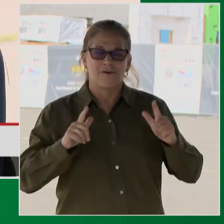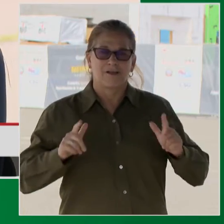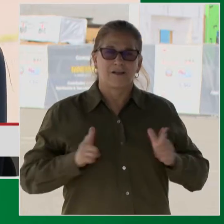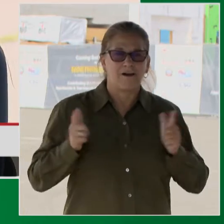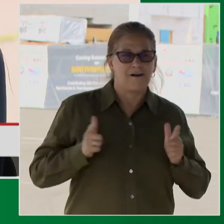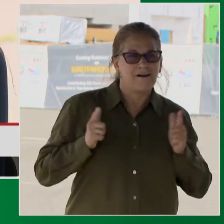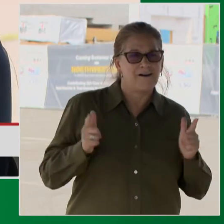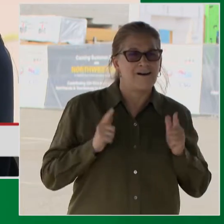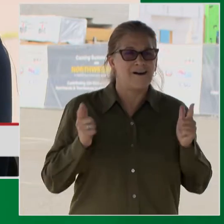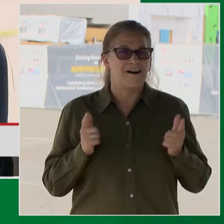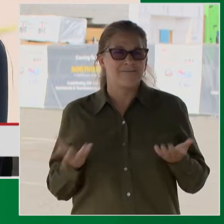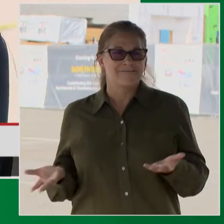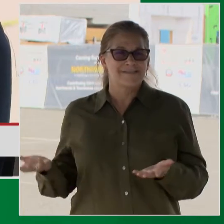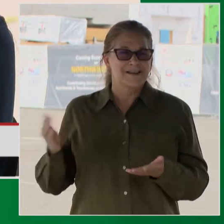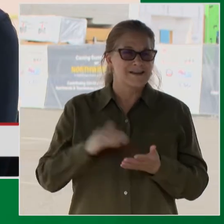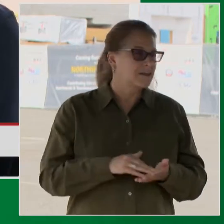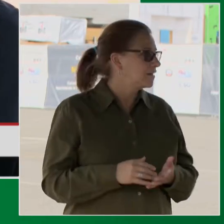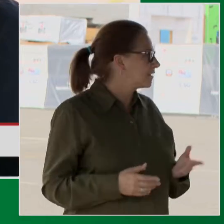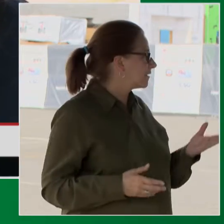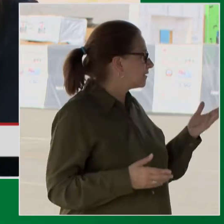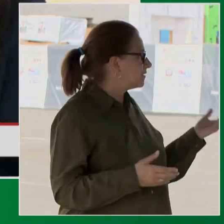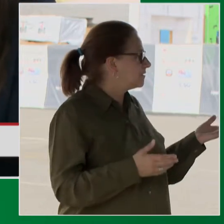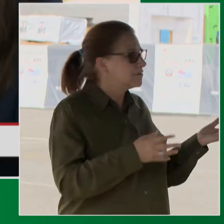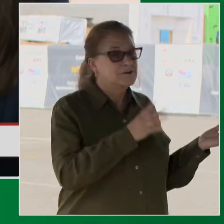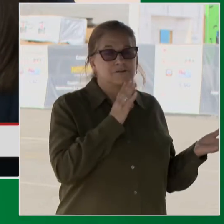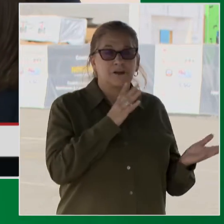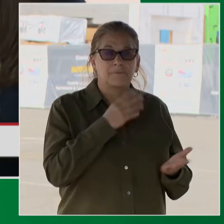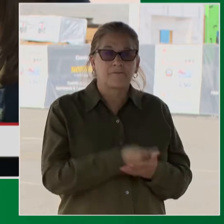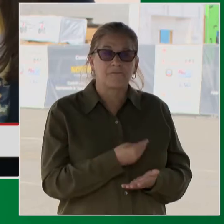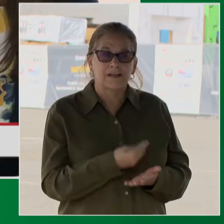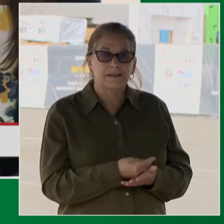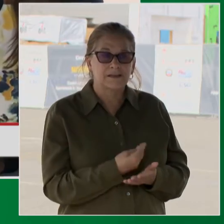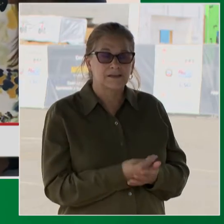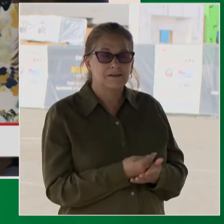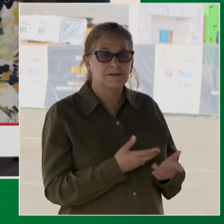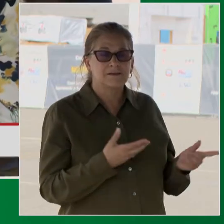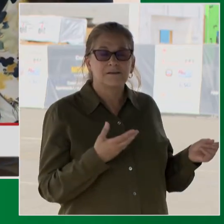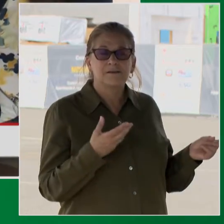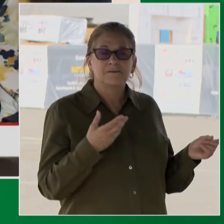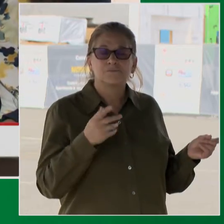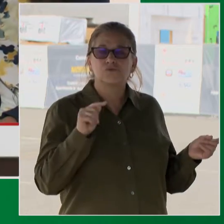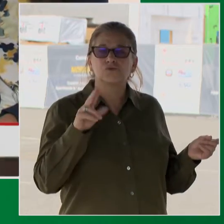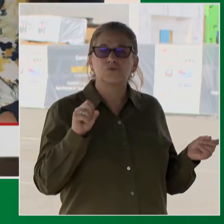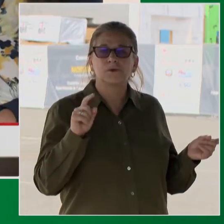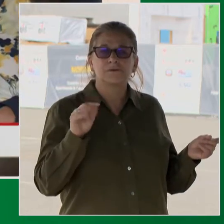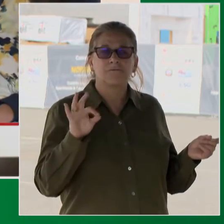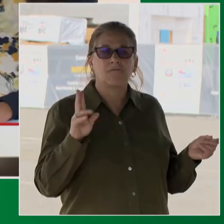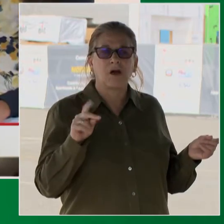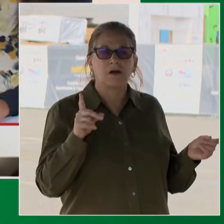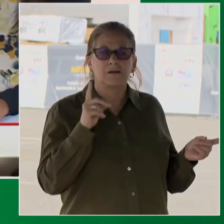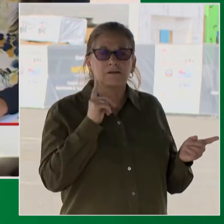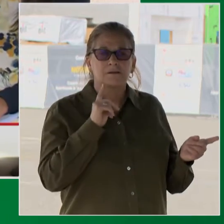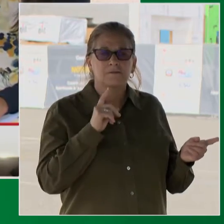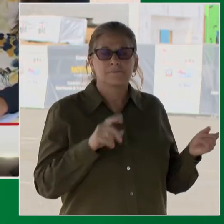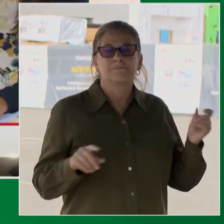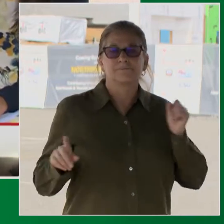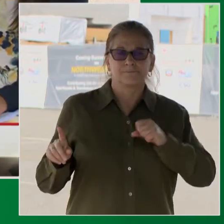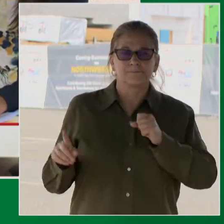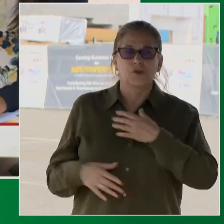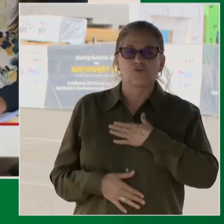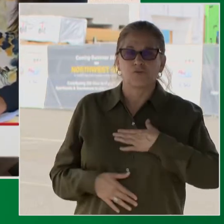funding, and we'll talk about housing affordability for the Housing Production Trust Fund, is our deed and recordation tax. So when those big